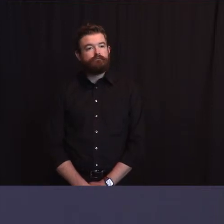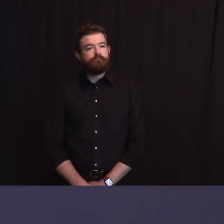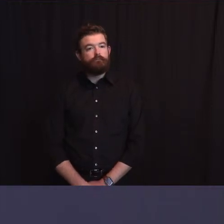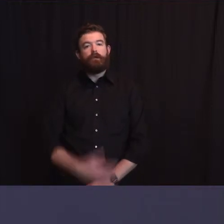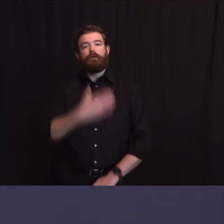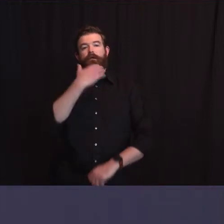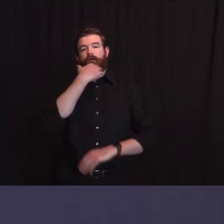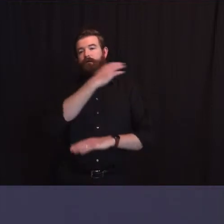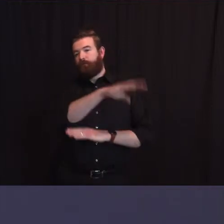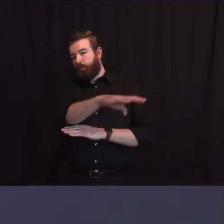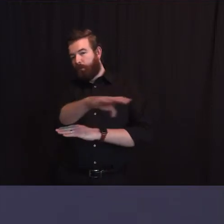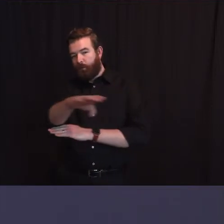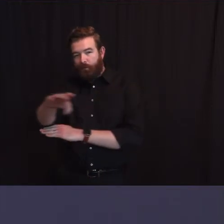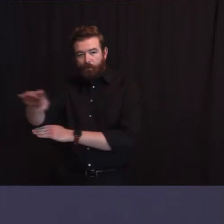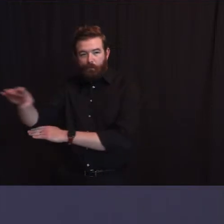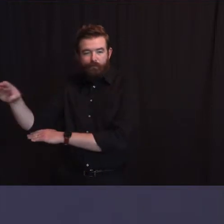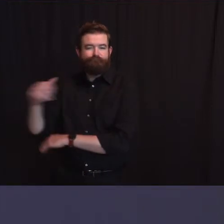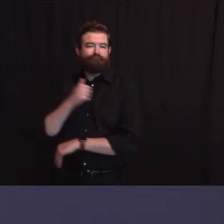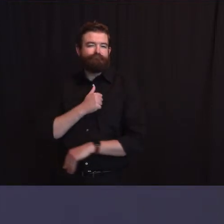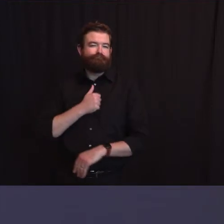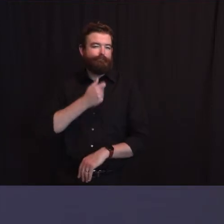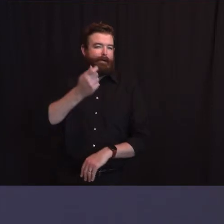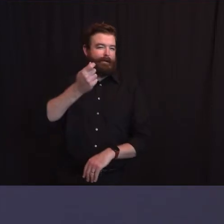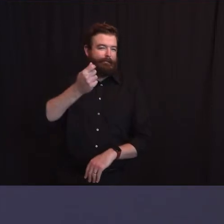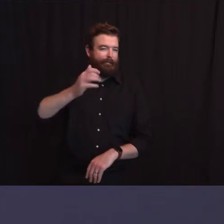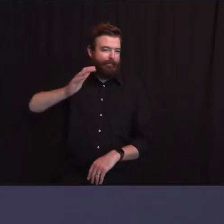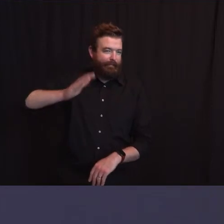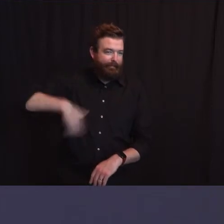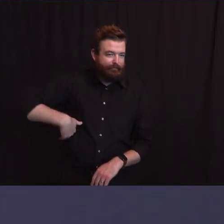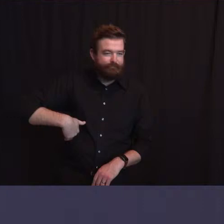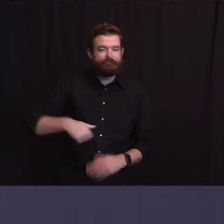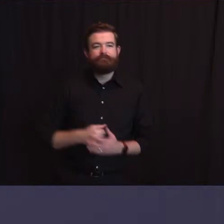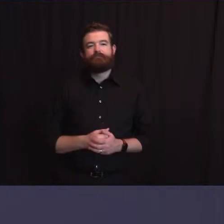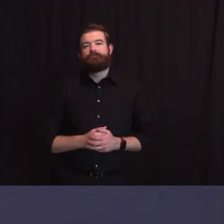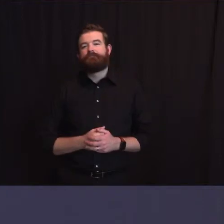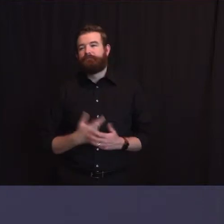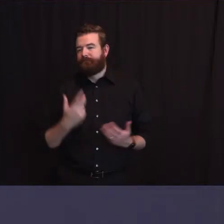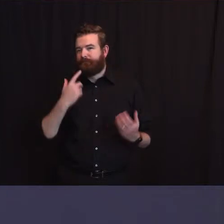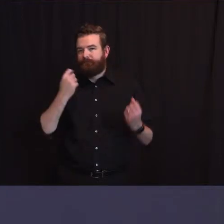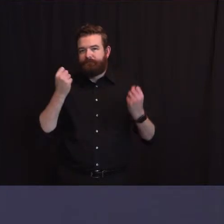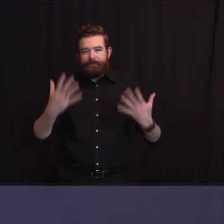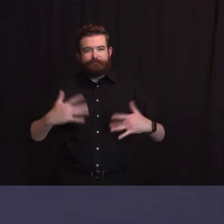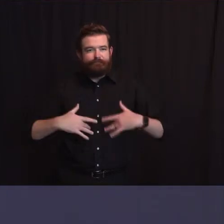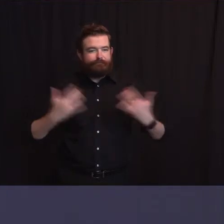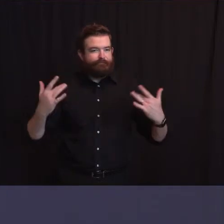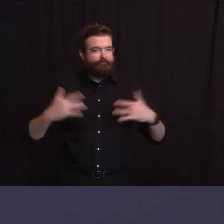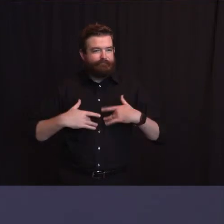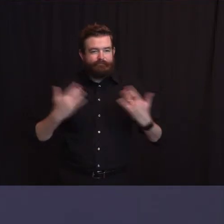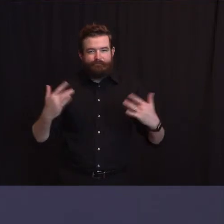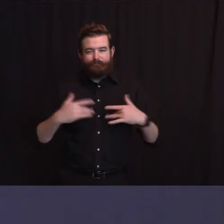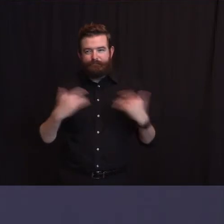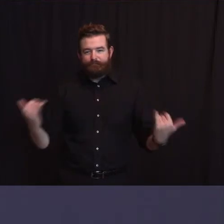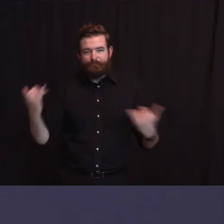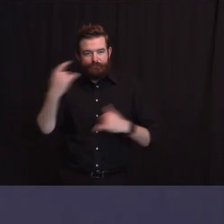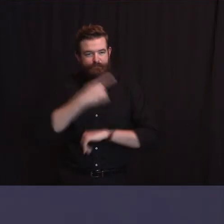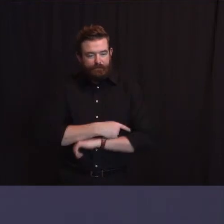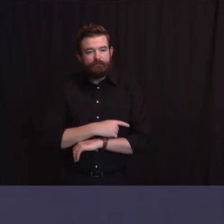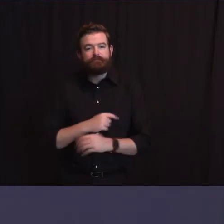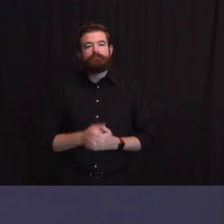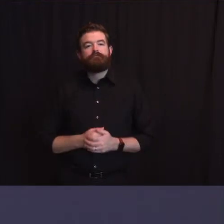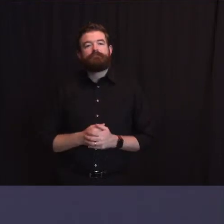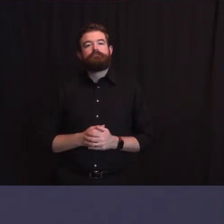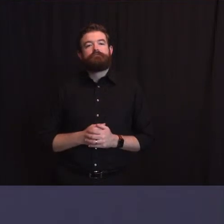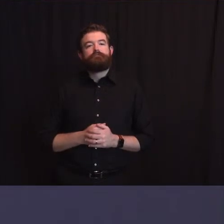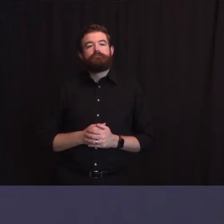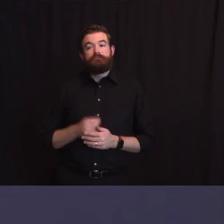Good afternoon, everyone. Sorry to be a couple minutes behind. Lots of moving parts today. With me to my right is the woman who needs no introduction, the Commissioner of the Department